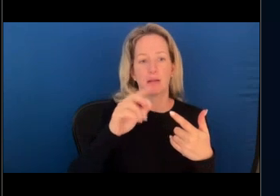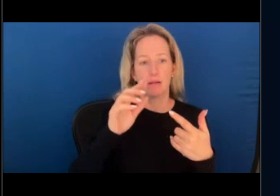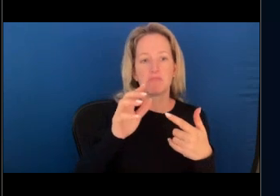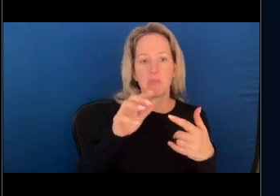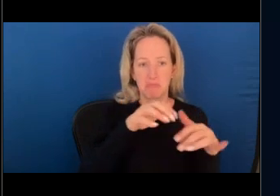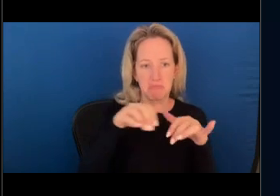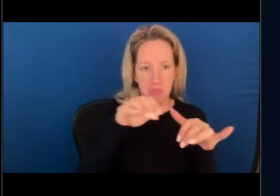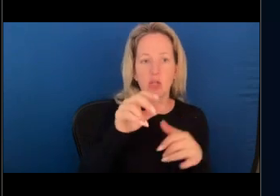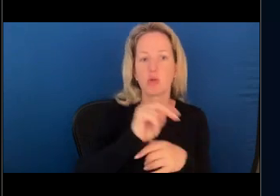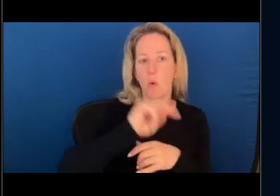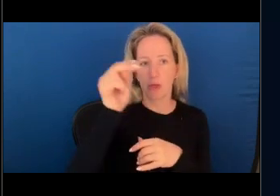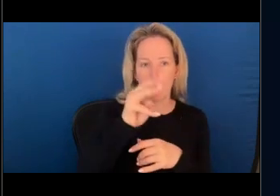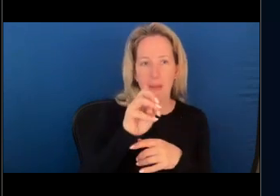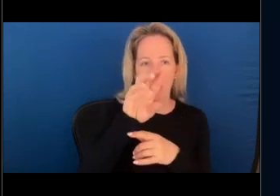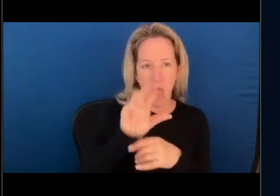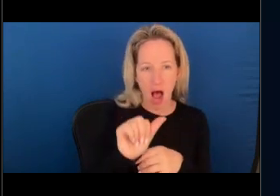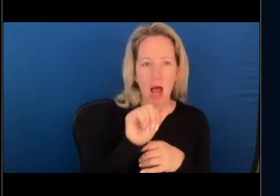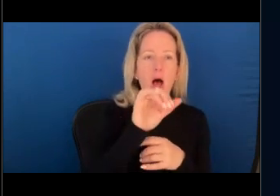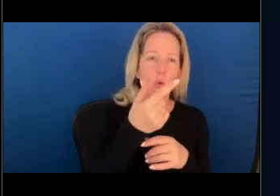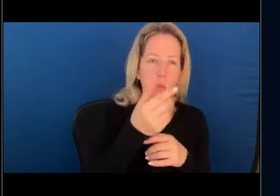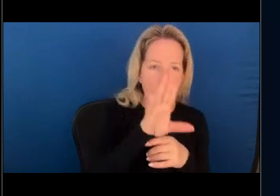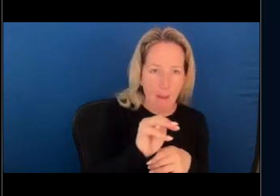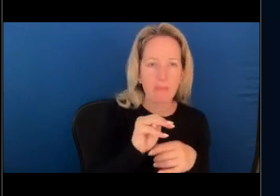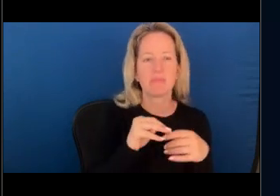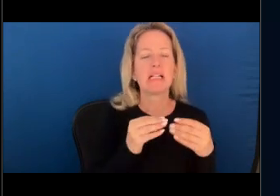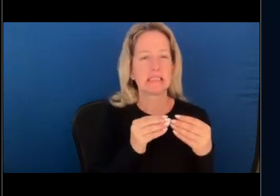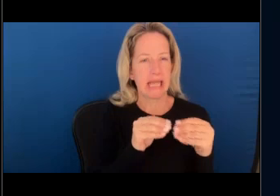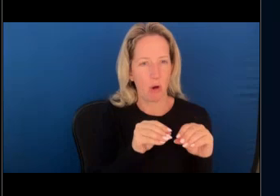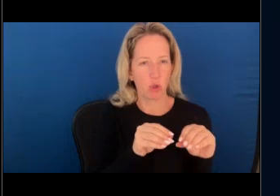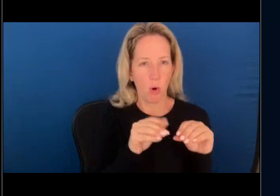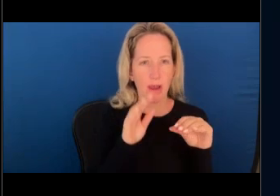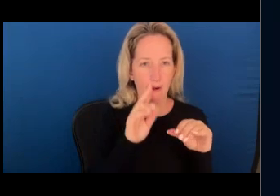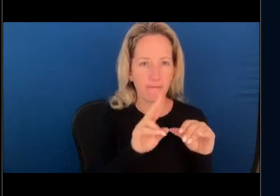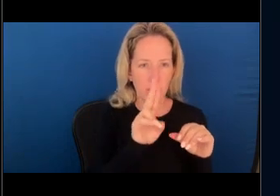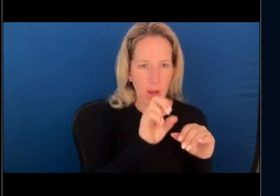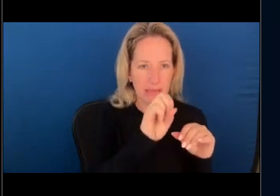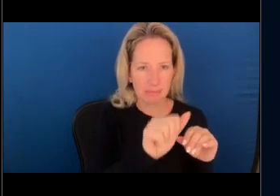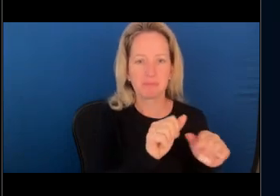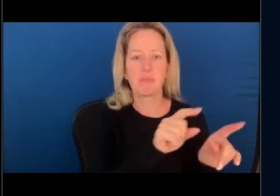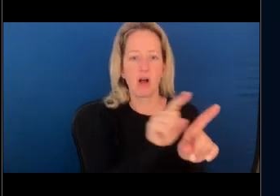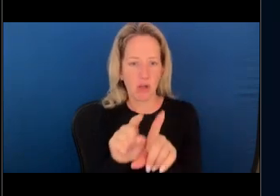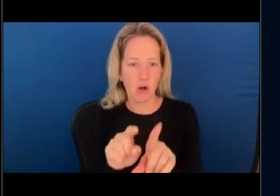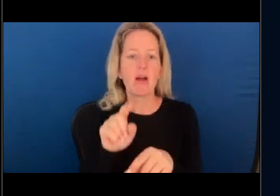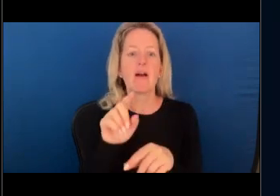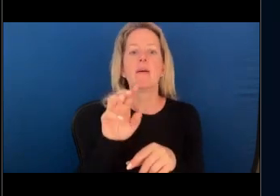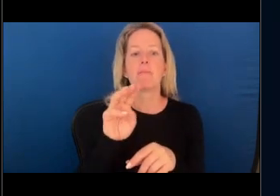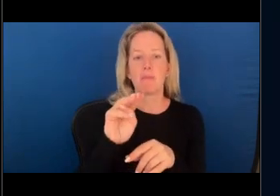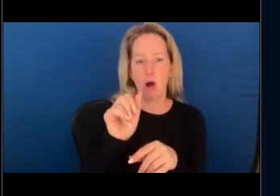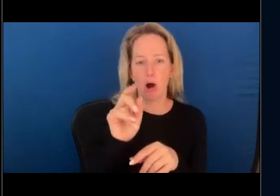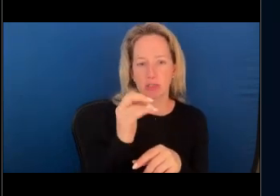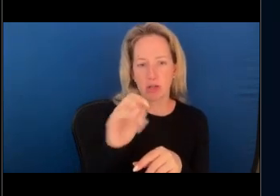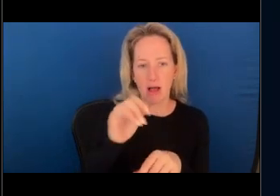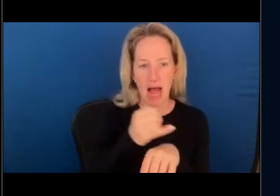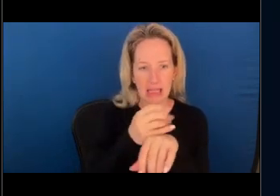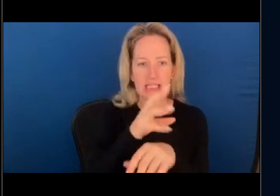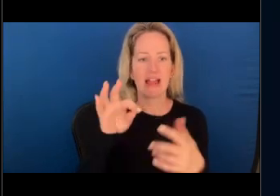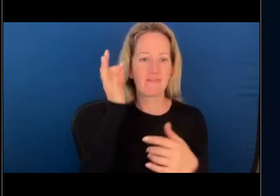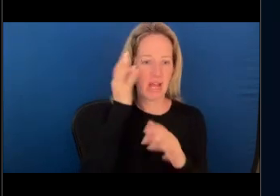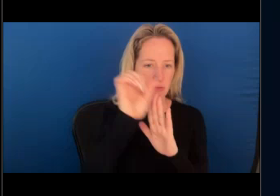Marianas, and Guam, which are all considered territories, as well as the Federated States of Micronesia and the Marshall Islands under the Compact of